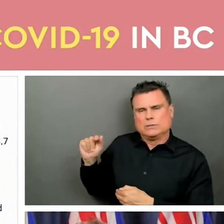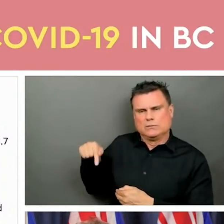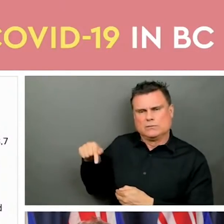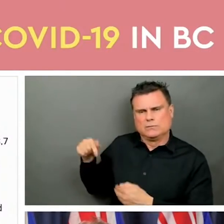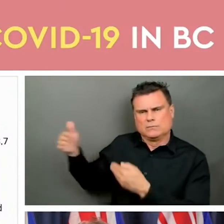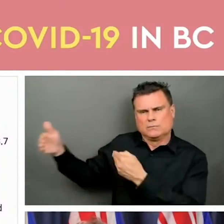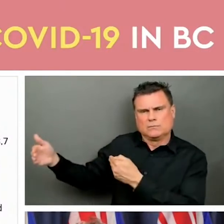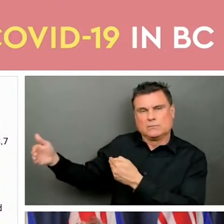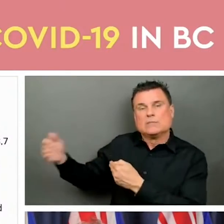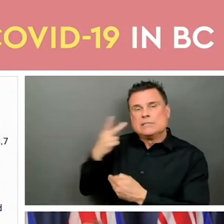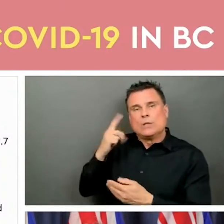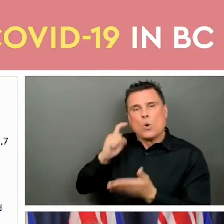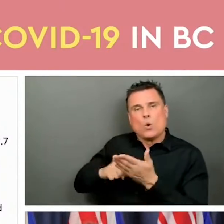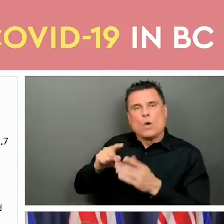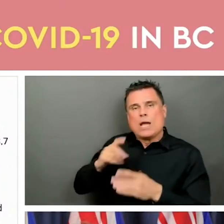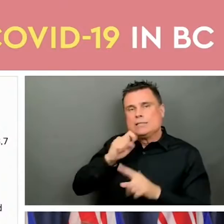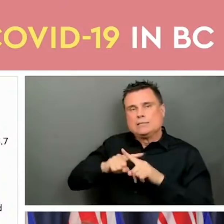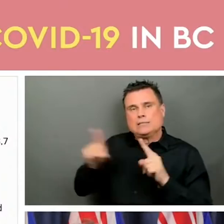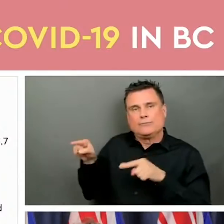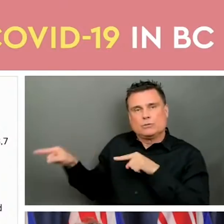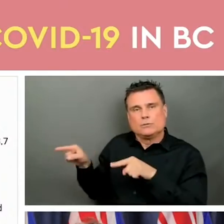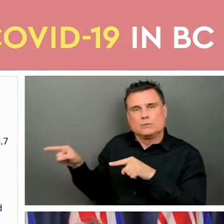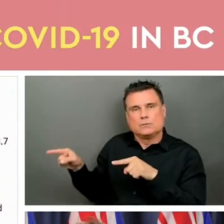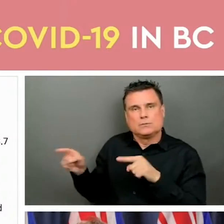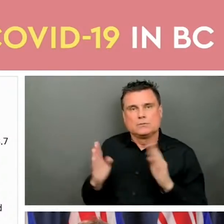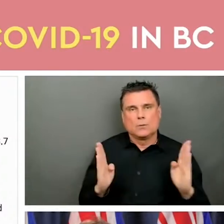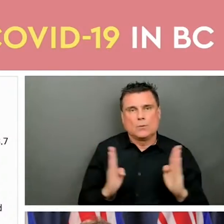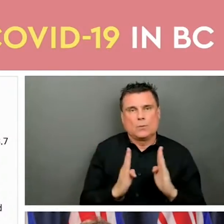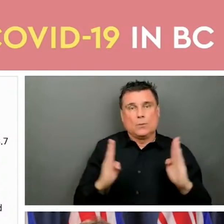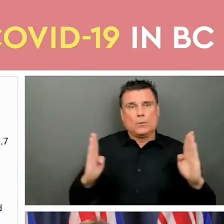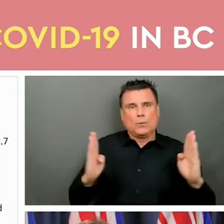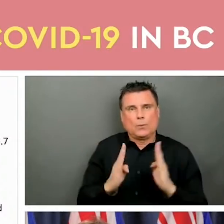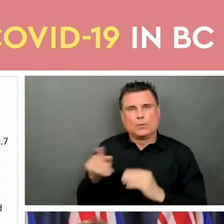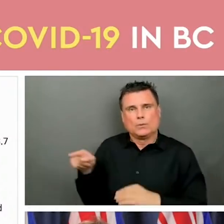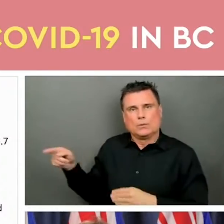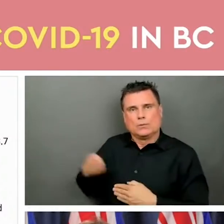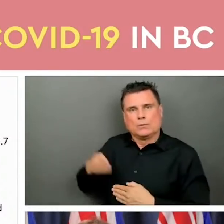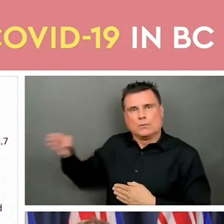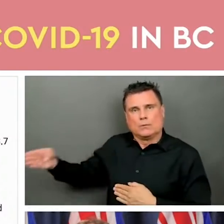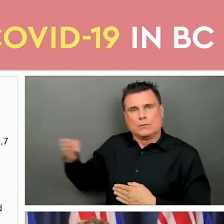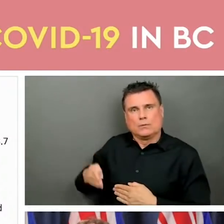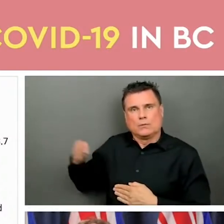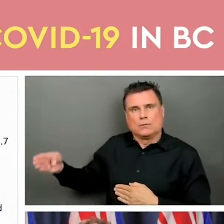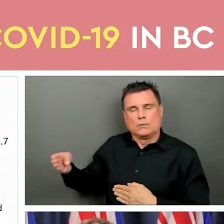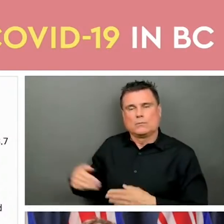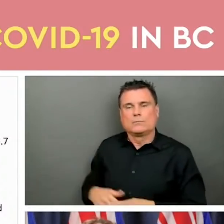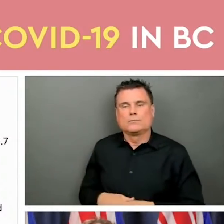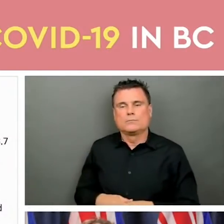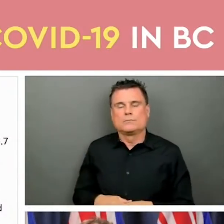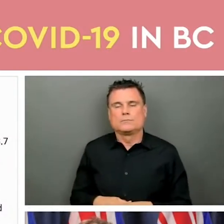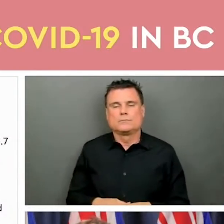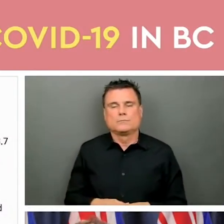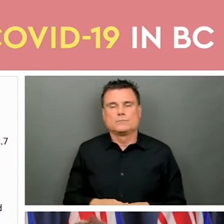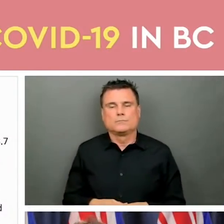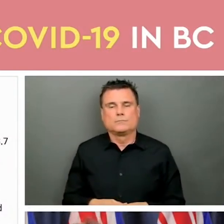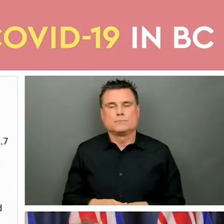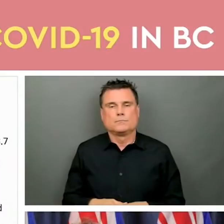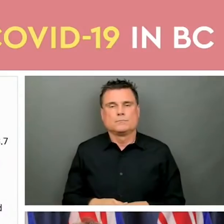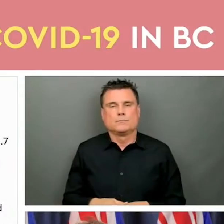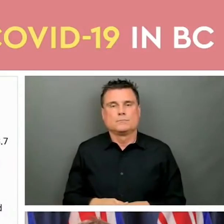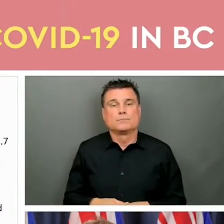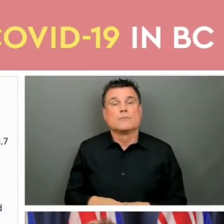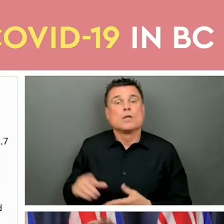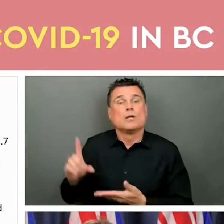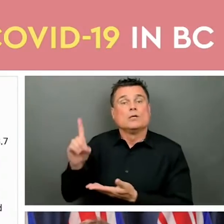where we were a month ago. And that has been the trend. That, as Dr. Henry has repeatedly said, hospitalizations are a